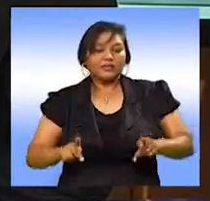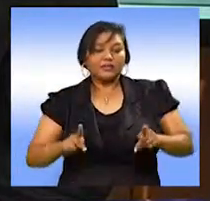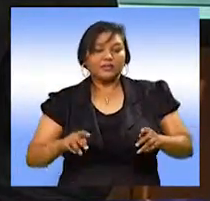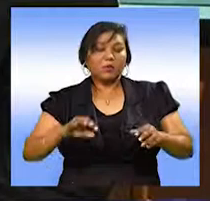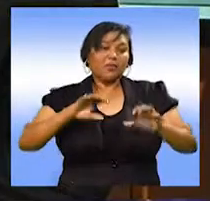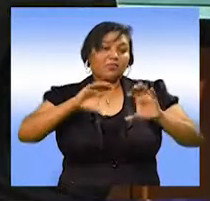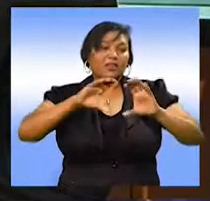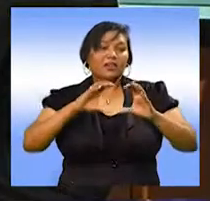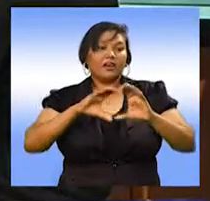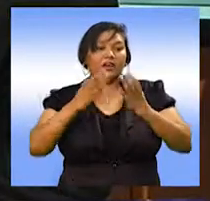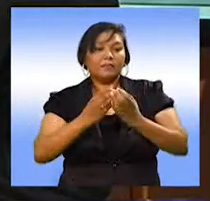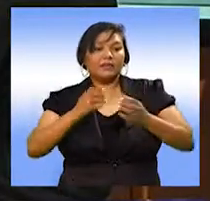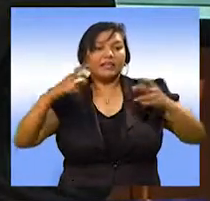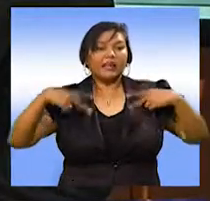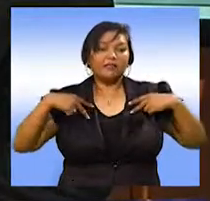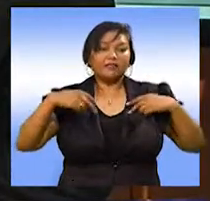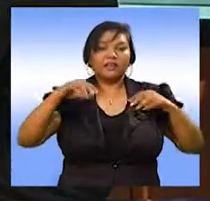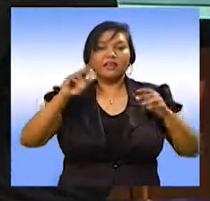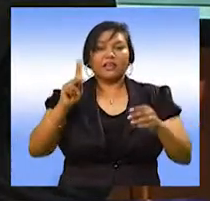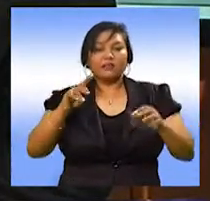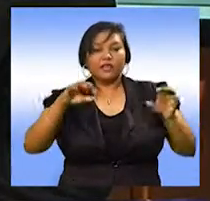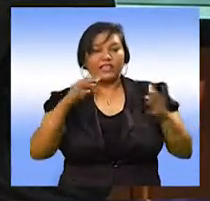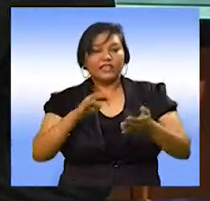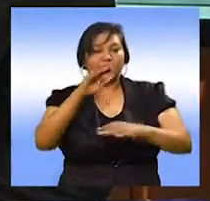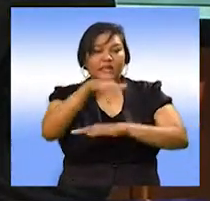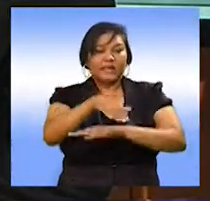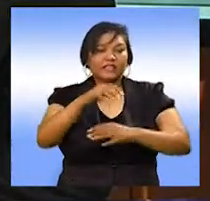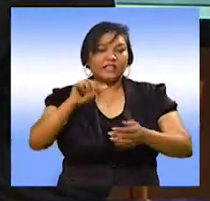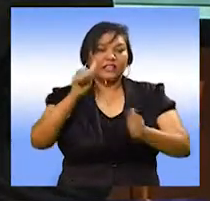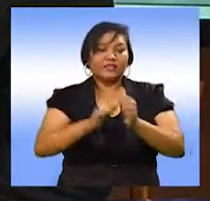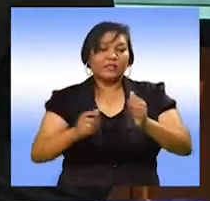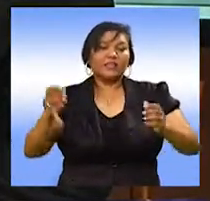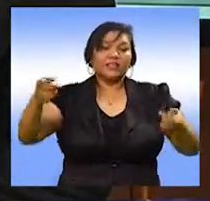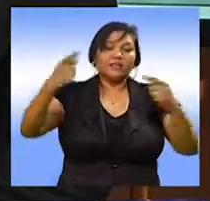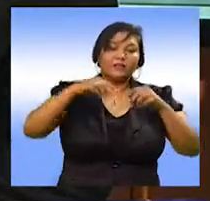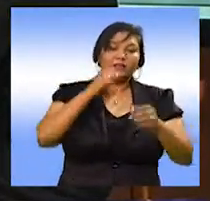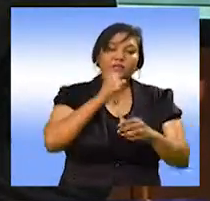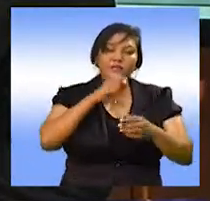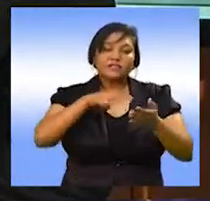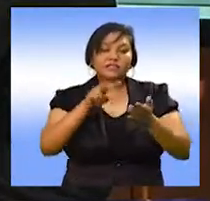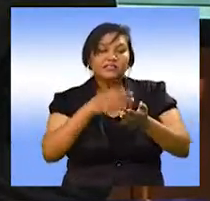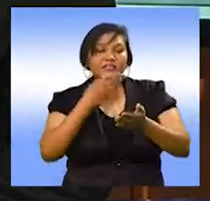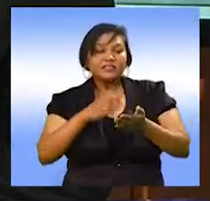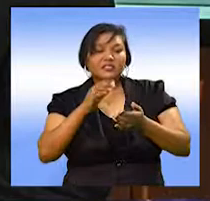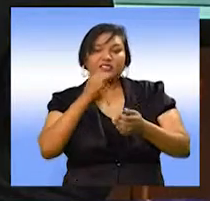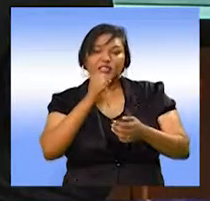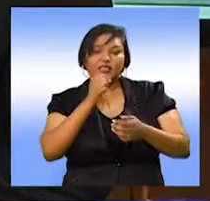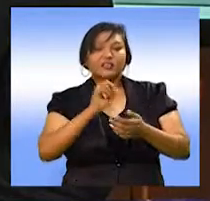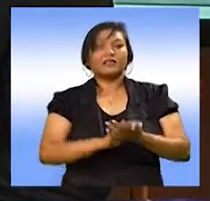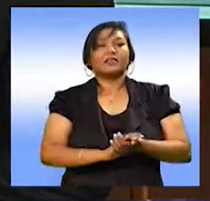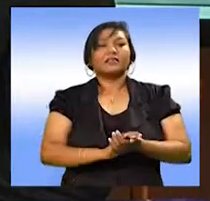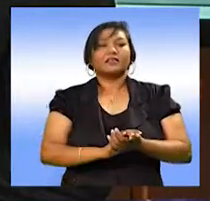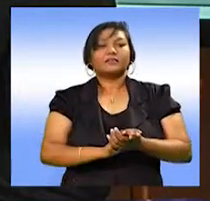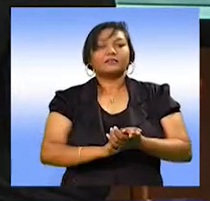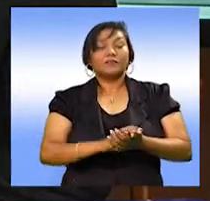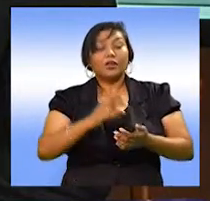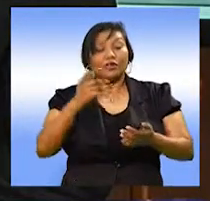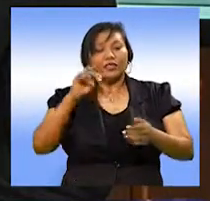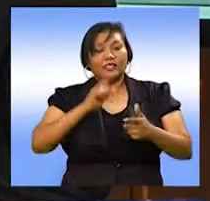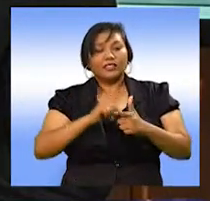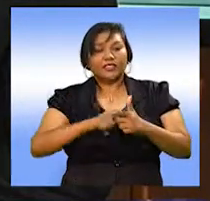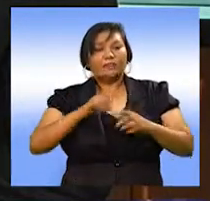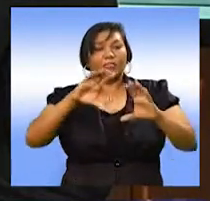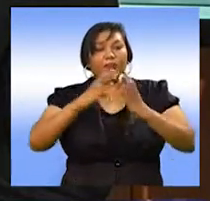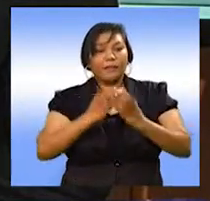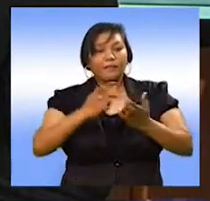has karaoke live night, and this venue pays a public performance license to cut. And part of paying the public